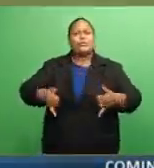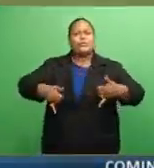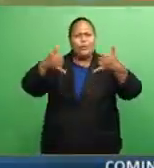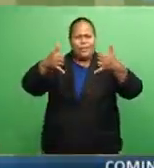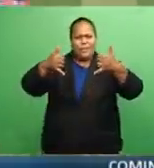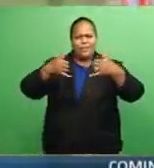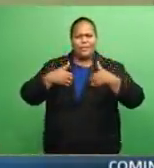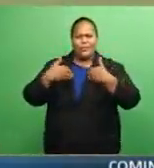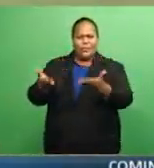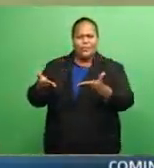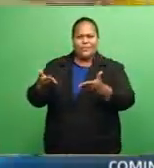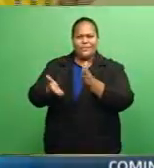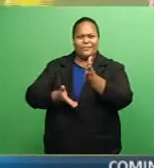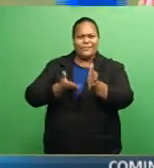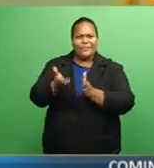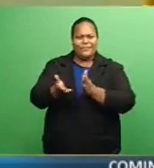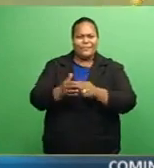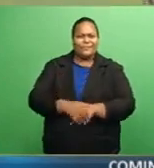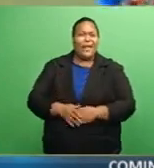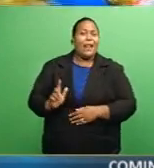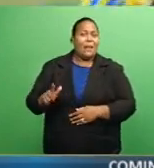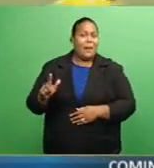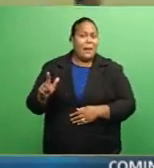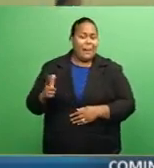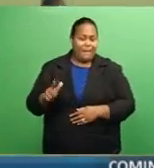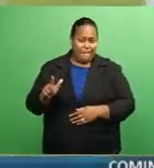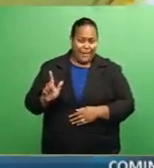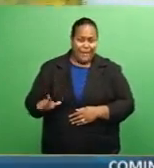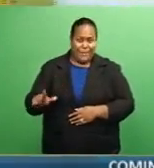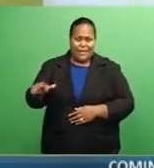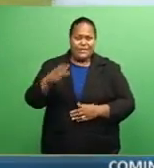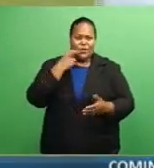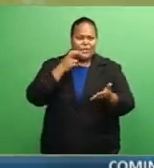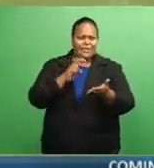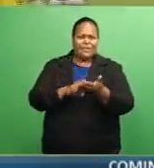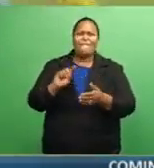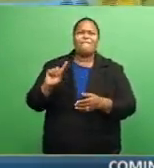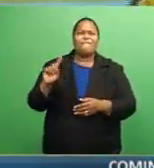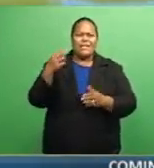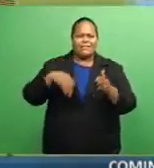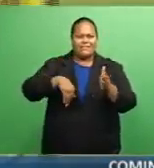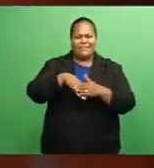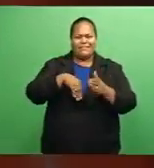crowned. And Labasa registers first DPL win. There's some more coming up.